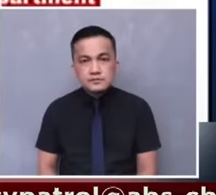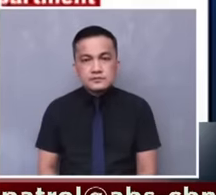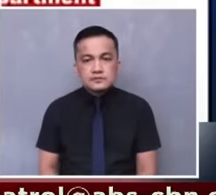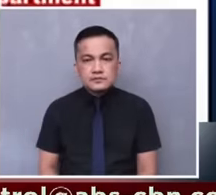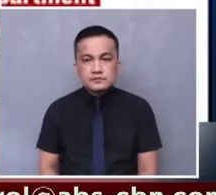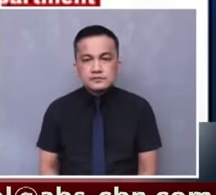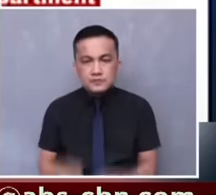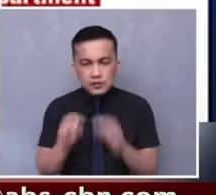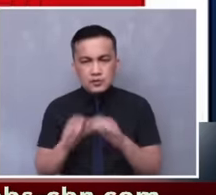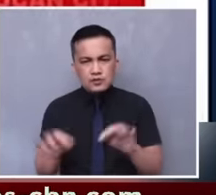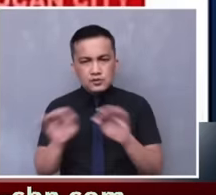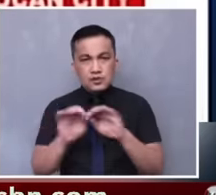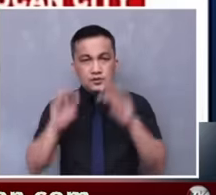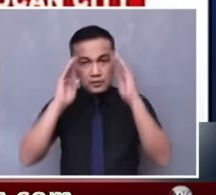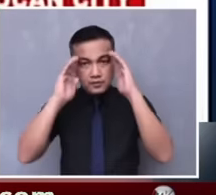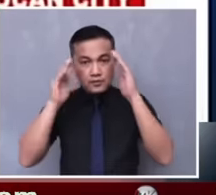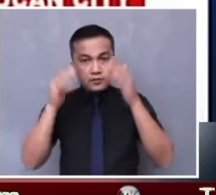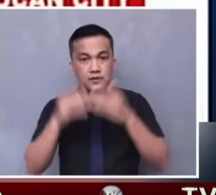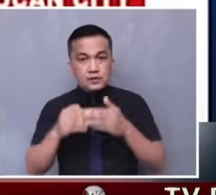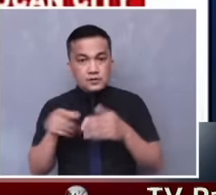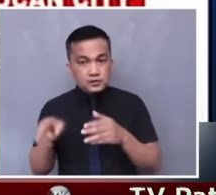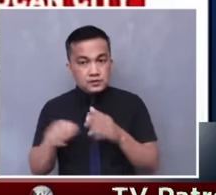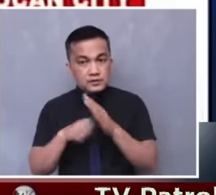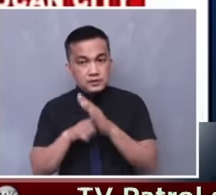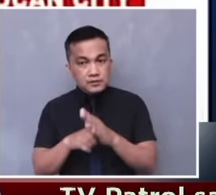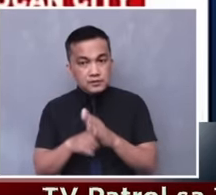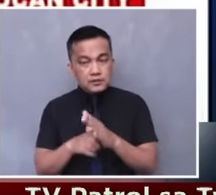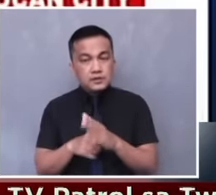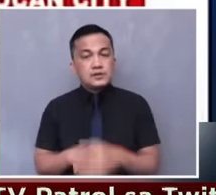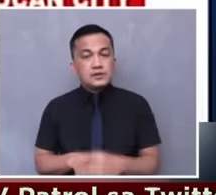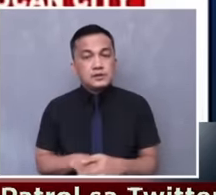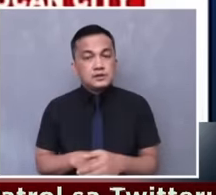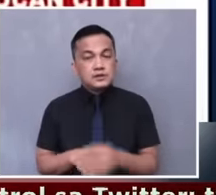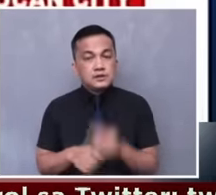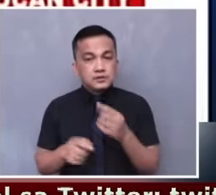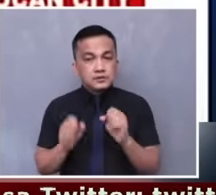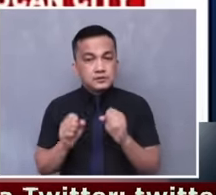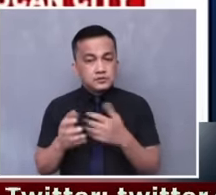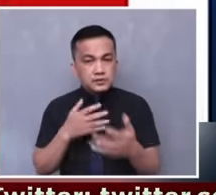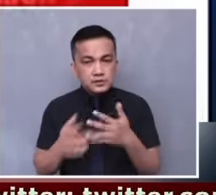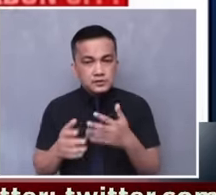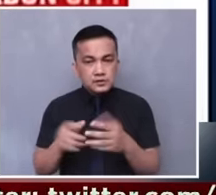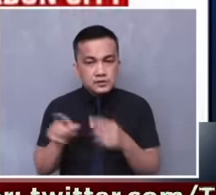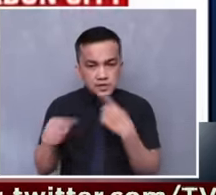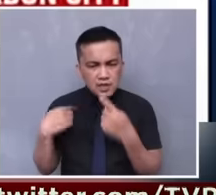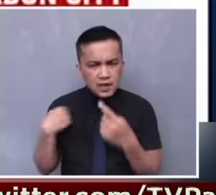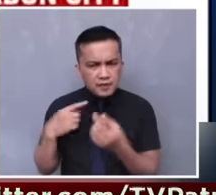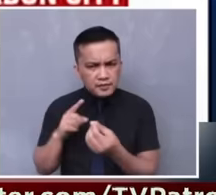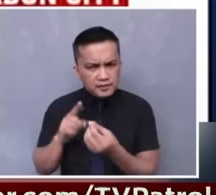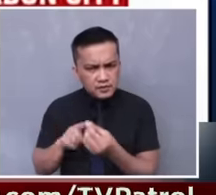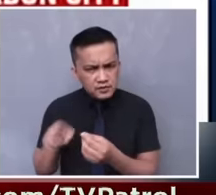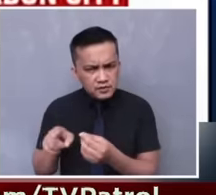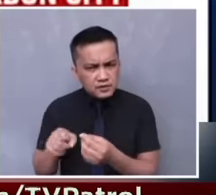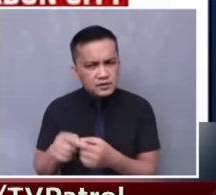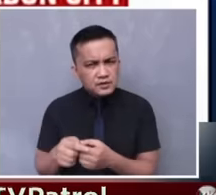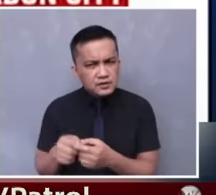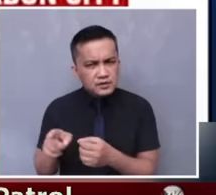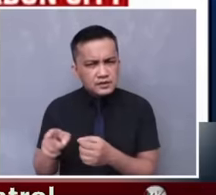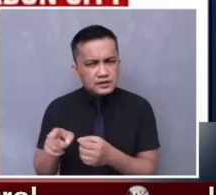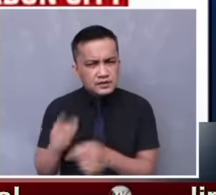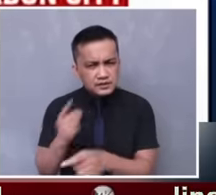to focus on those samples of people who detected positive at points of entry or recent